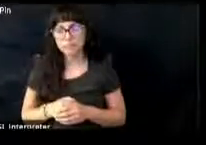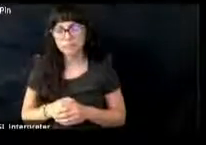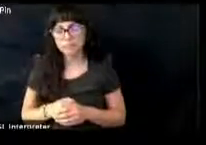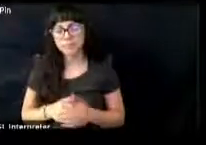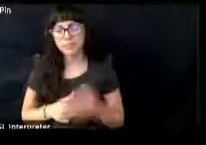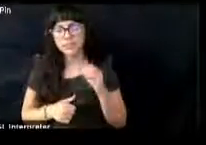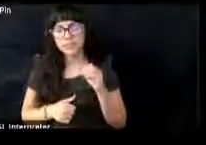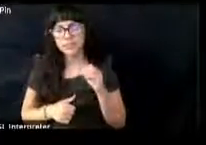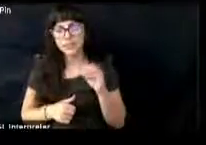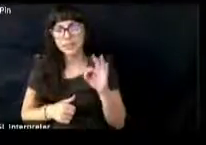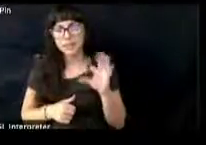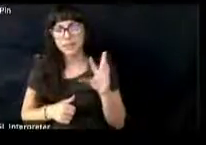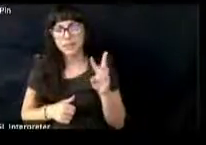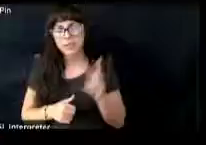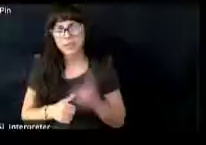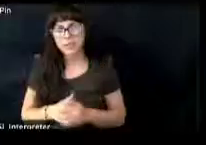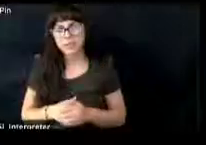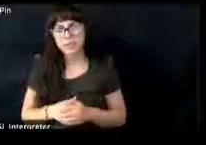0956.